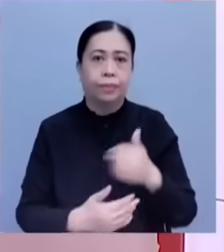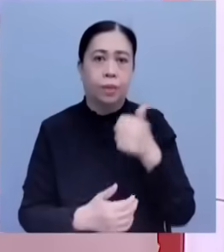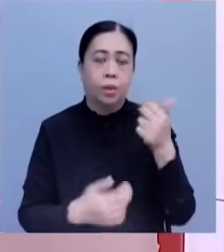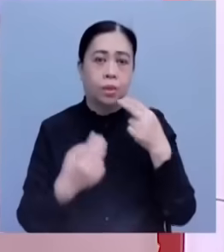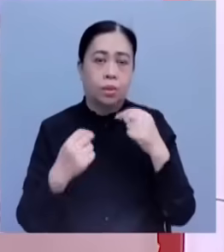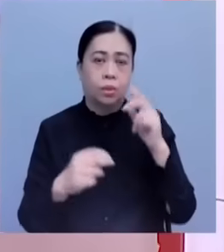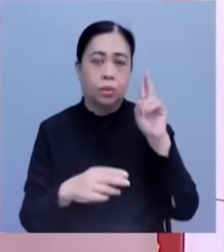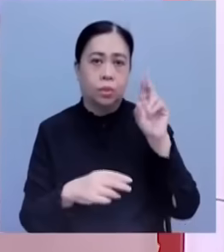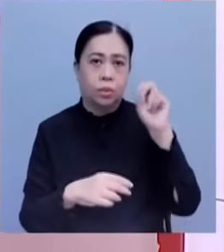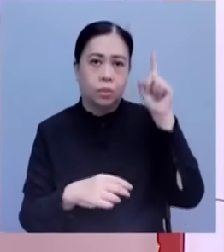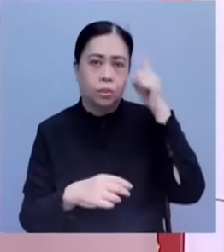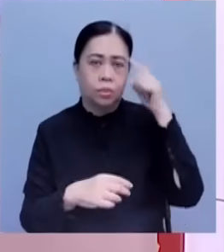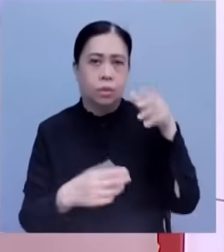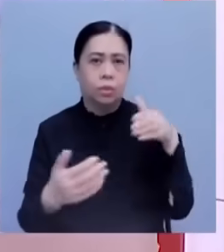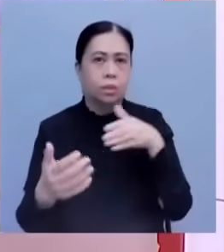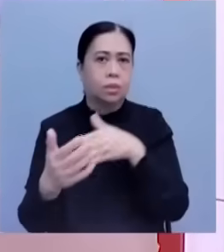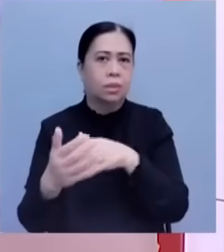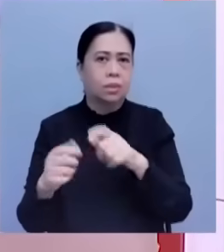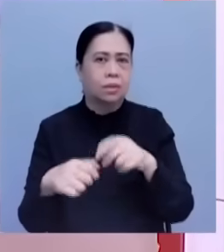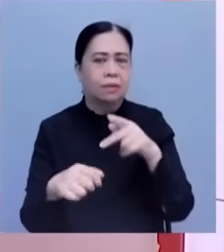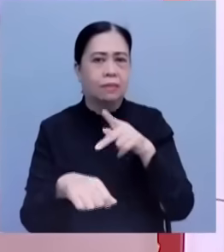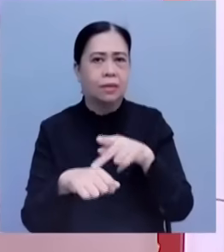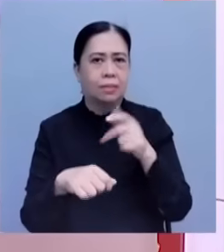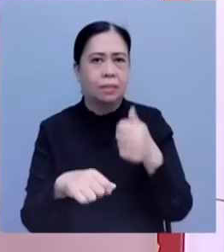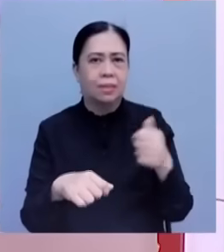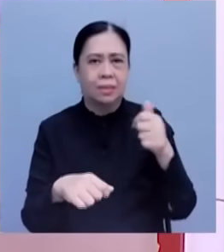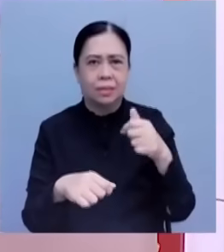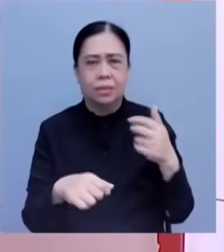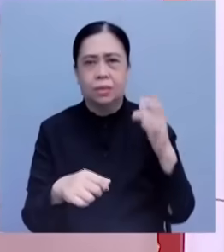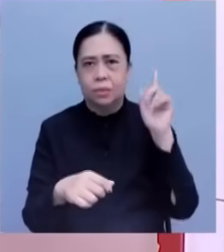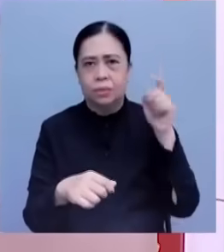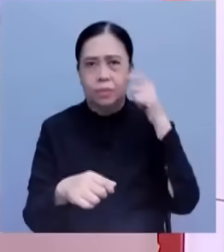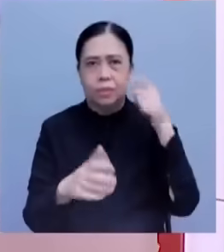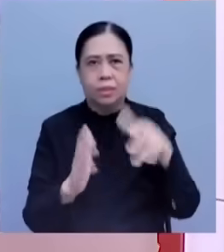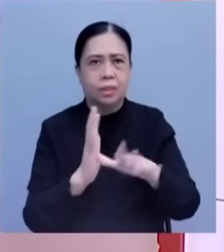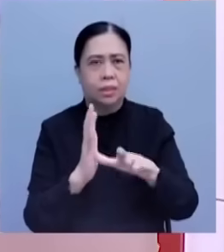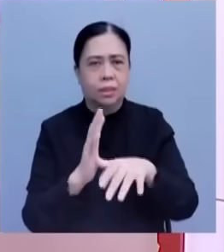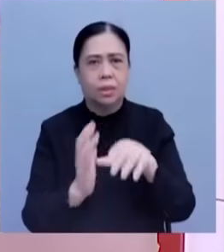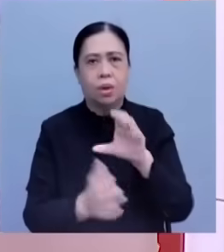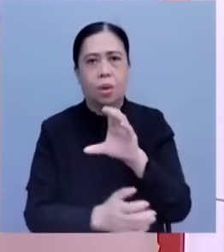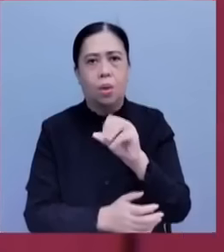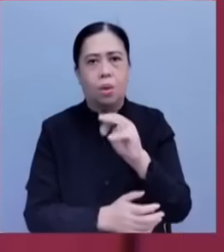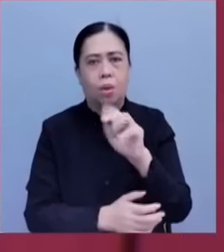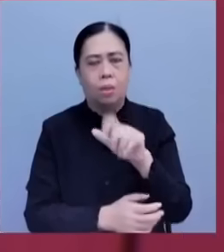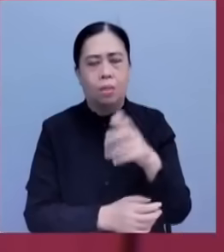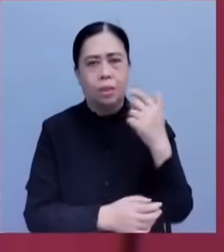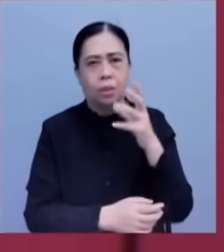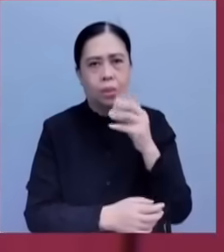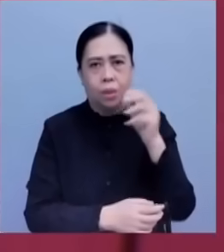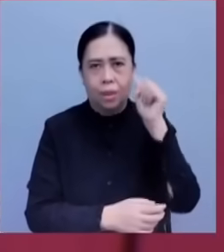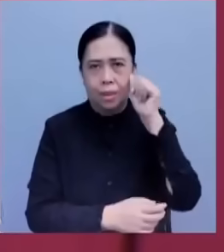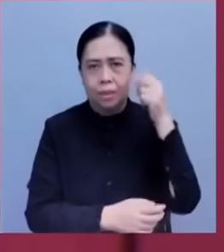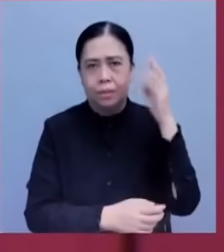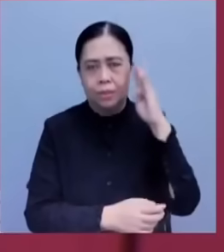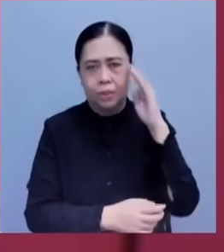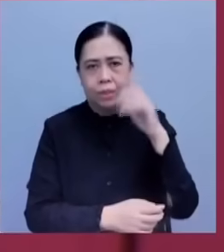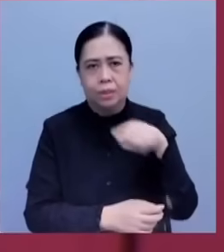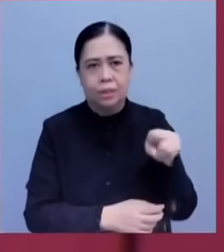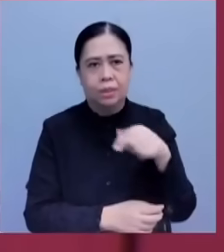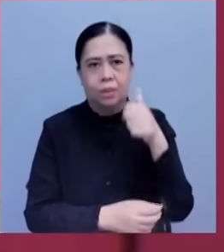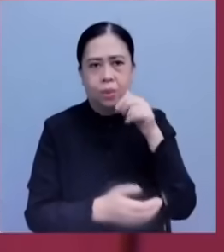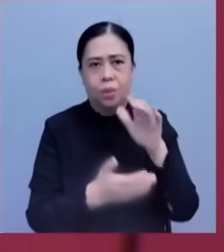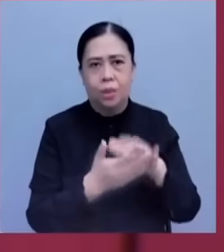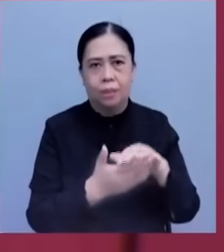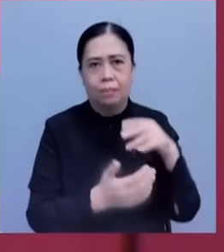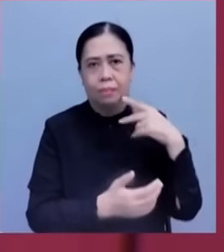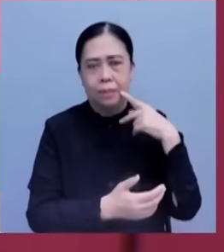government suing former Philippine Elections Chief Andy Bautista for money laundering and conspiracy. This after his estranged wife, Patricia